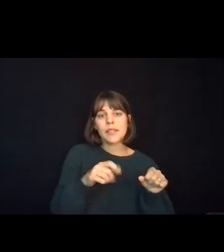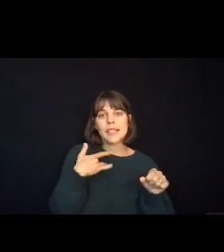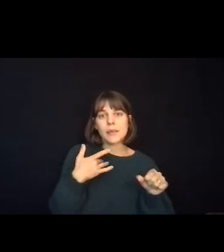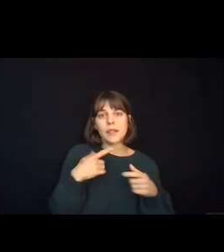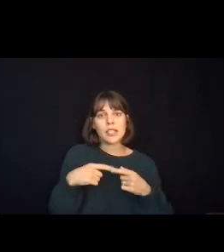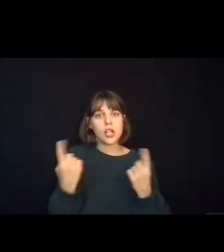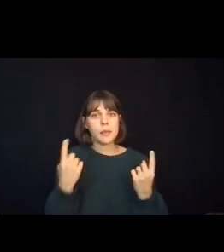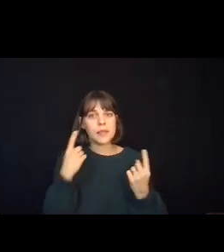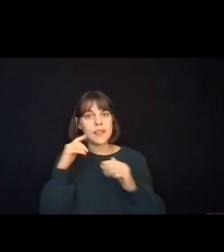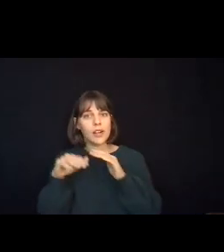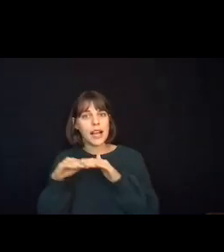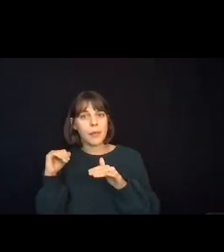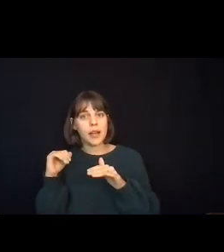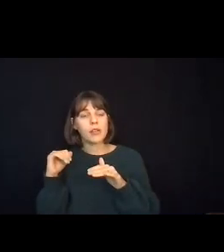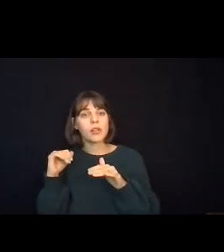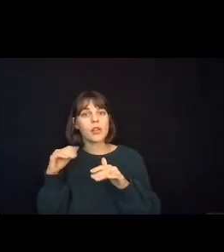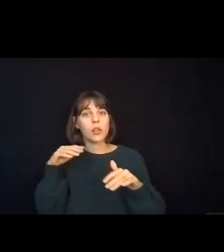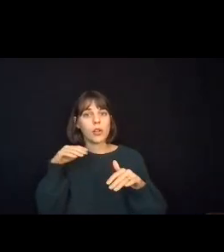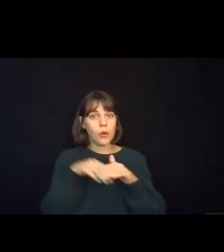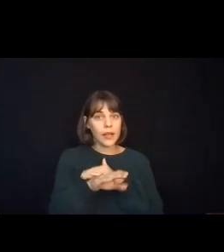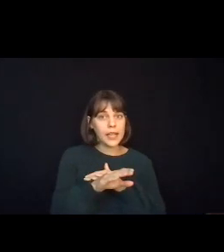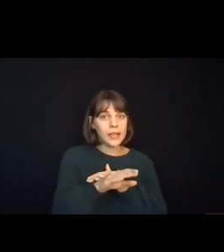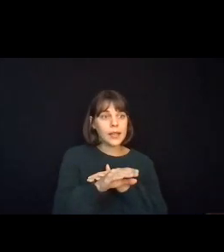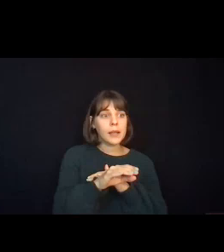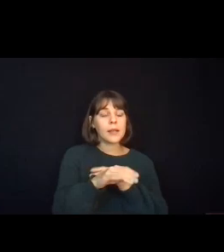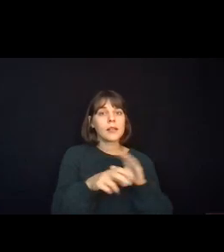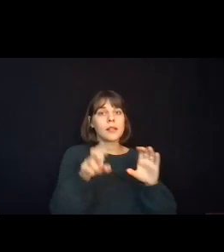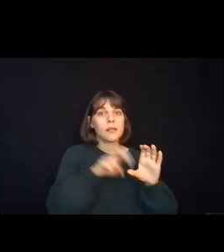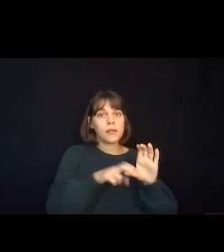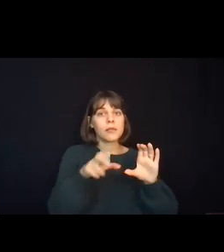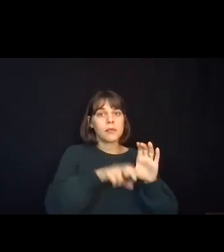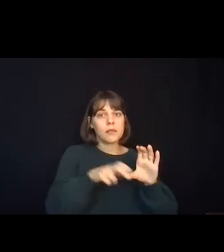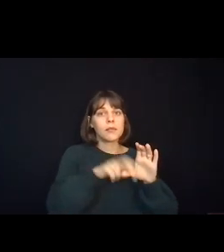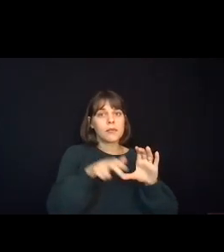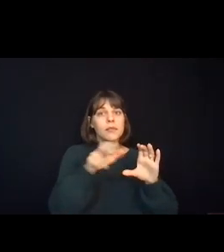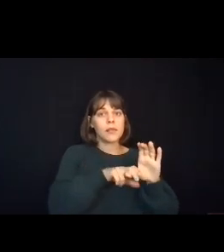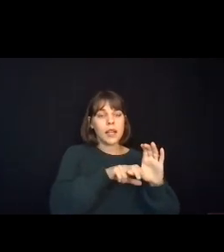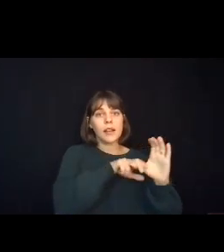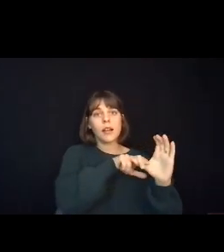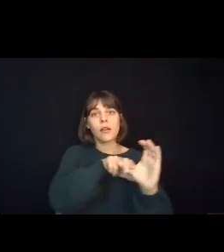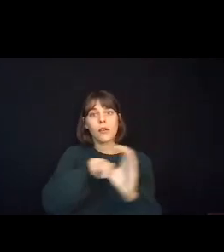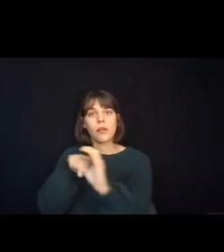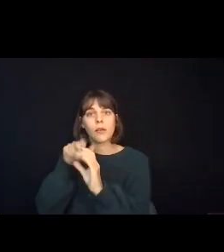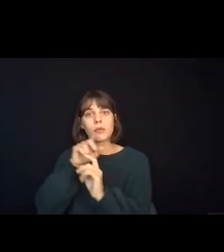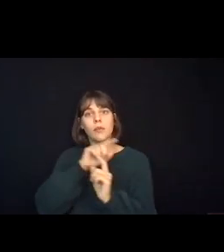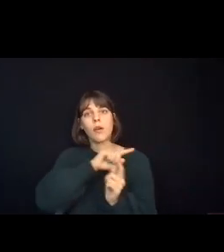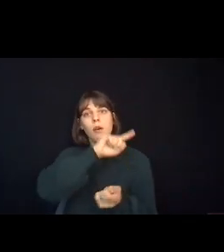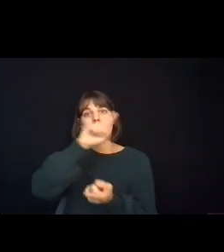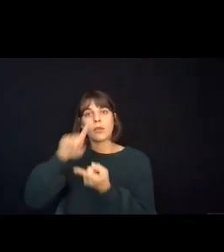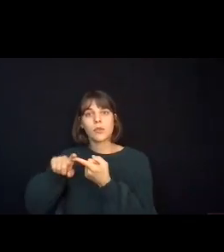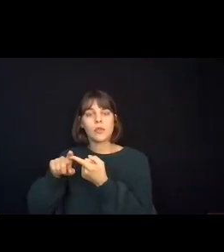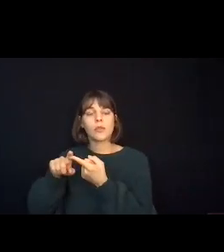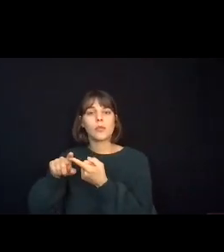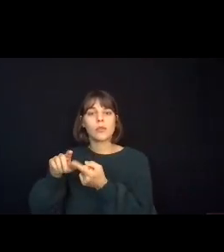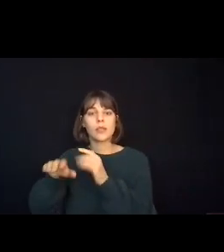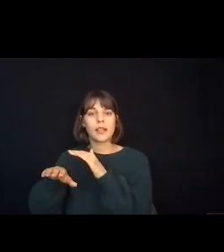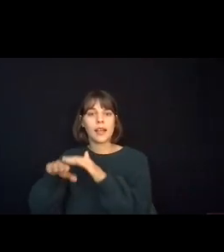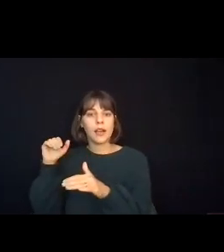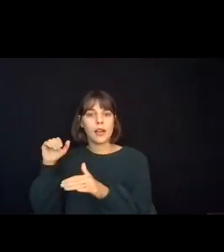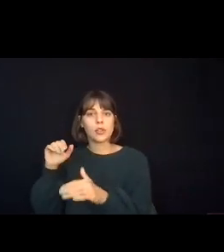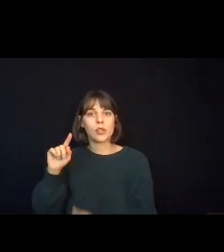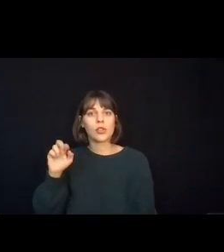shown on the outbound trips, where downtown will pick up a lot of people and carry that load throughout the course of the trip until it gets to the outer